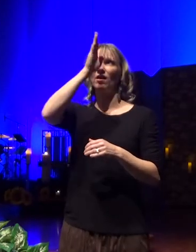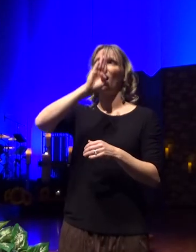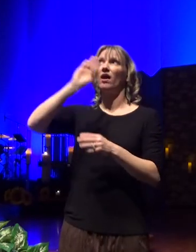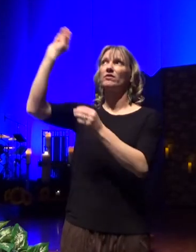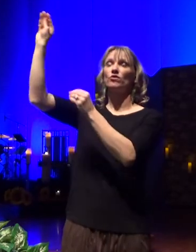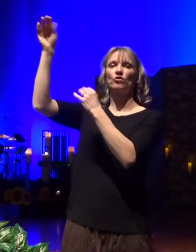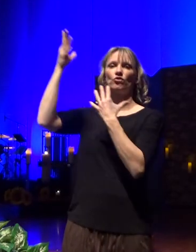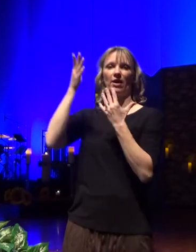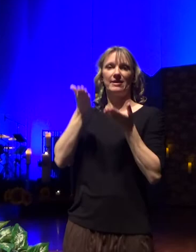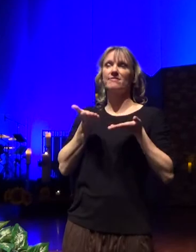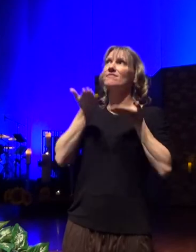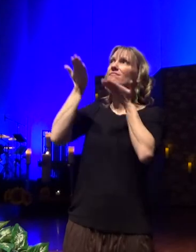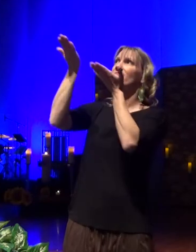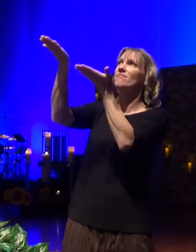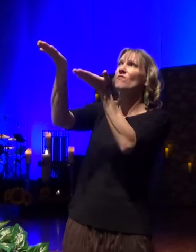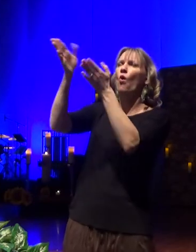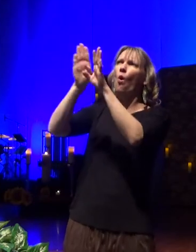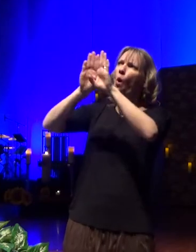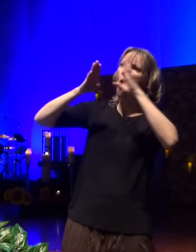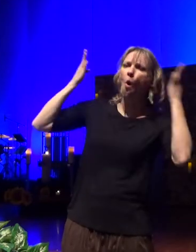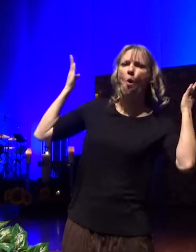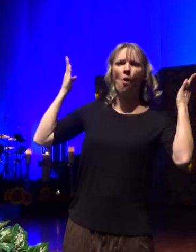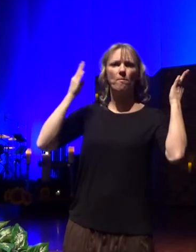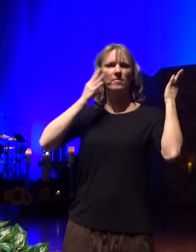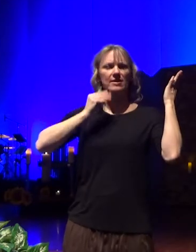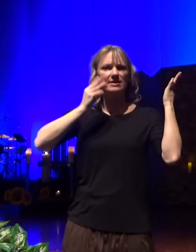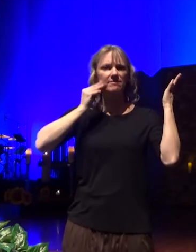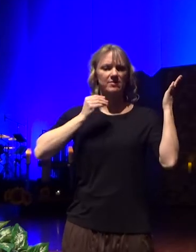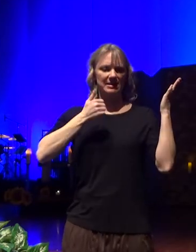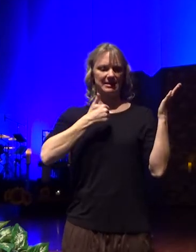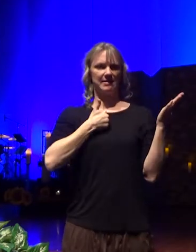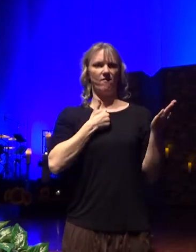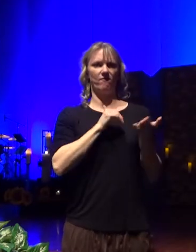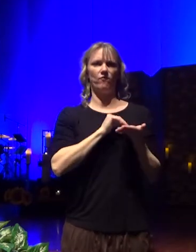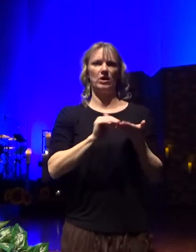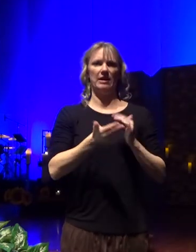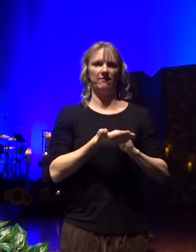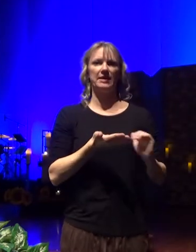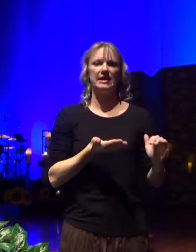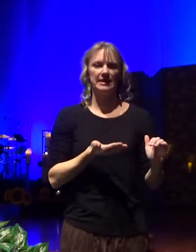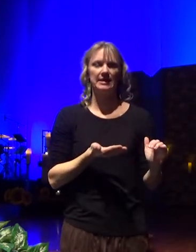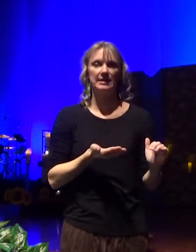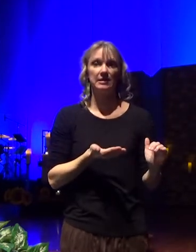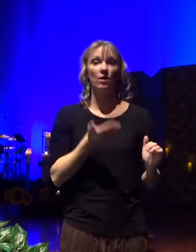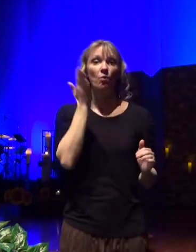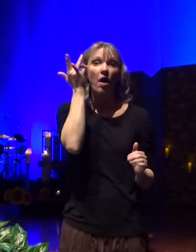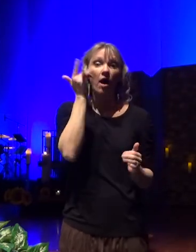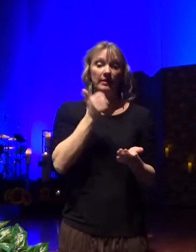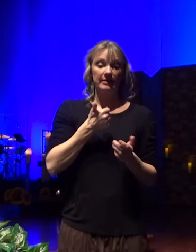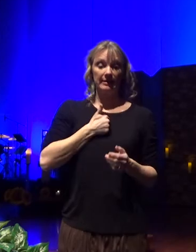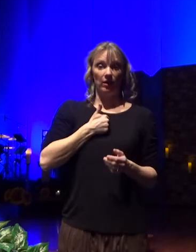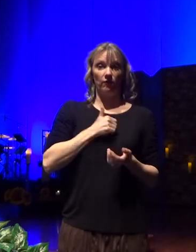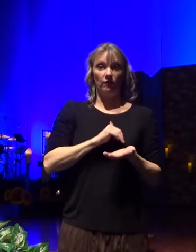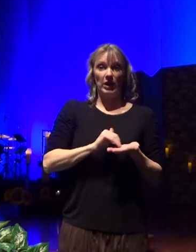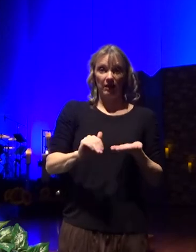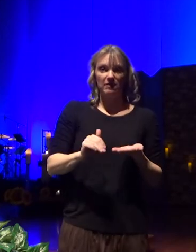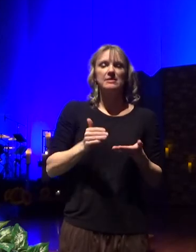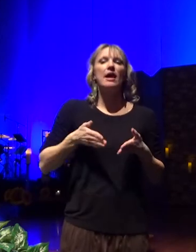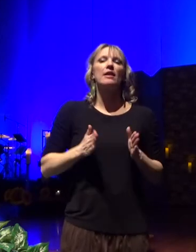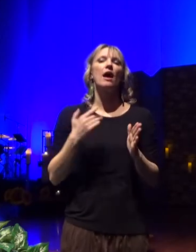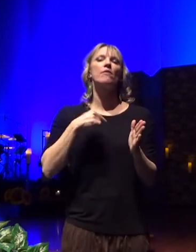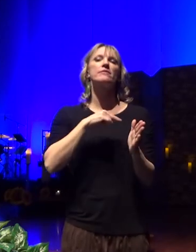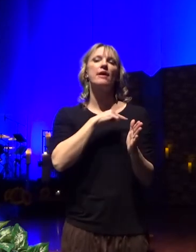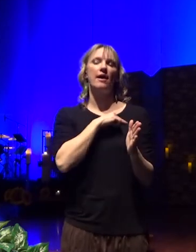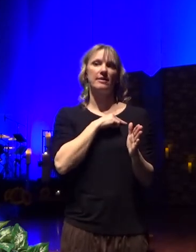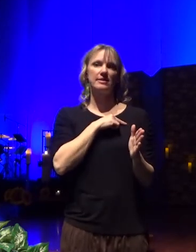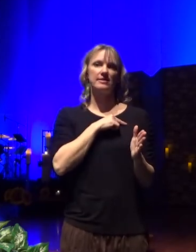God's grace and open yourself to that experience of self-forgiveness. Because self-forgiveness can allow